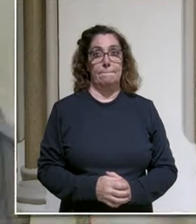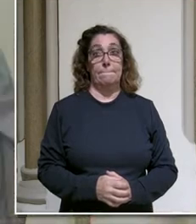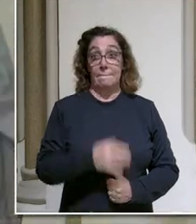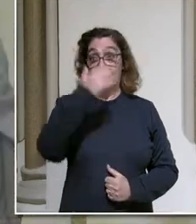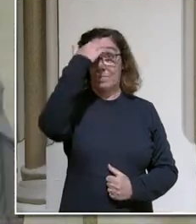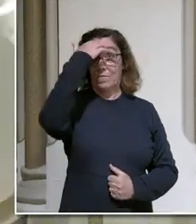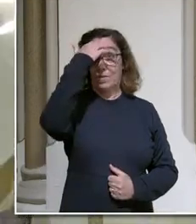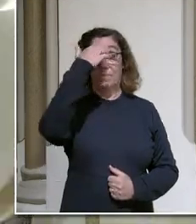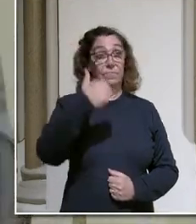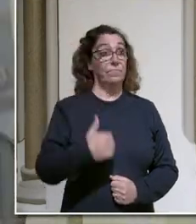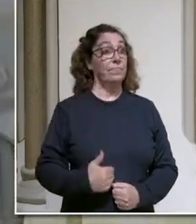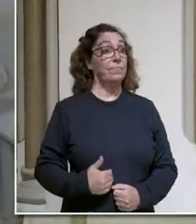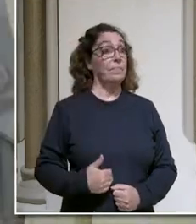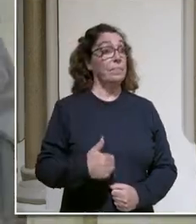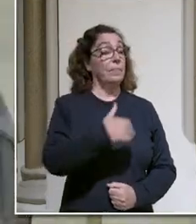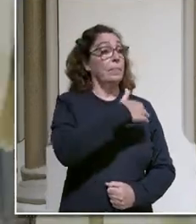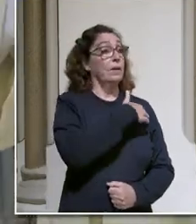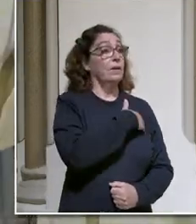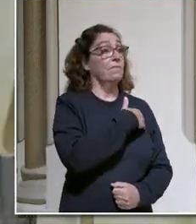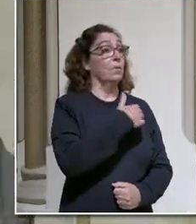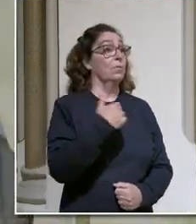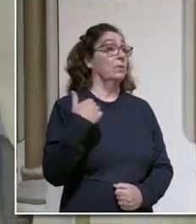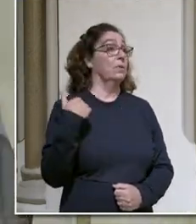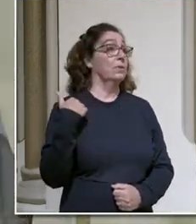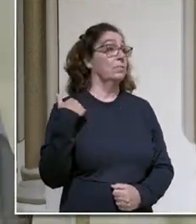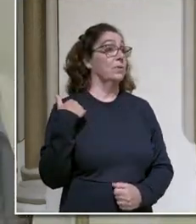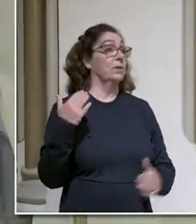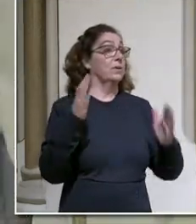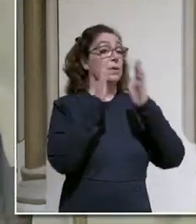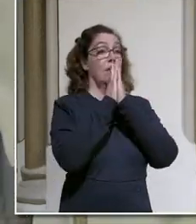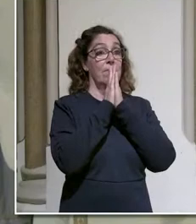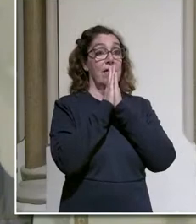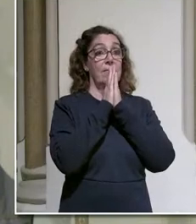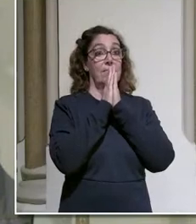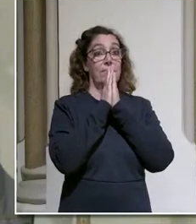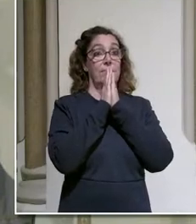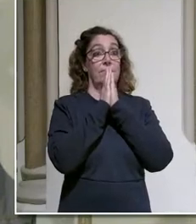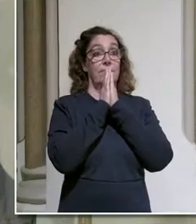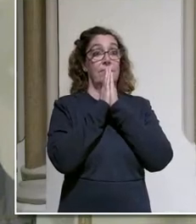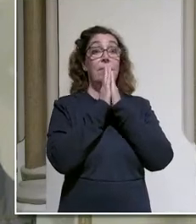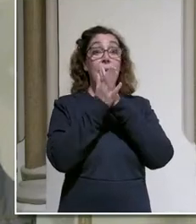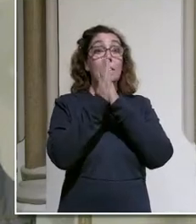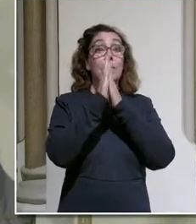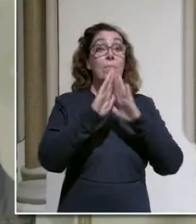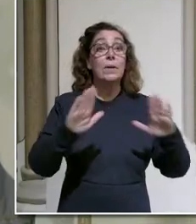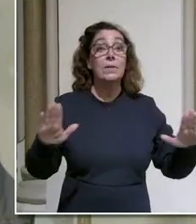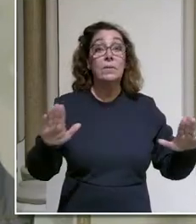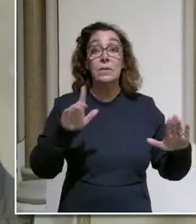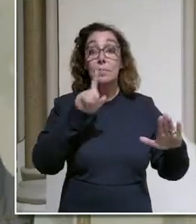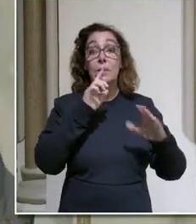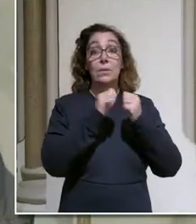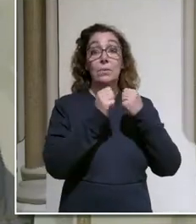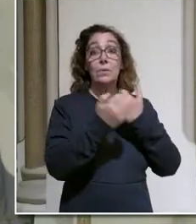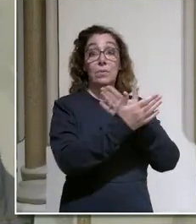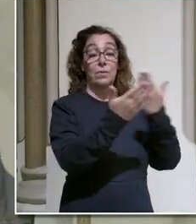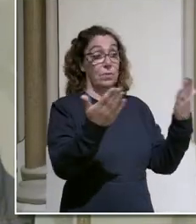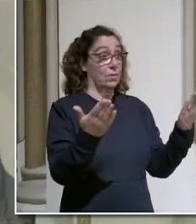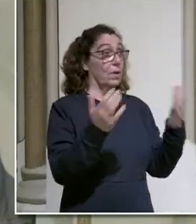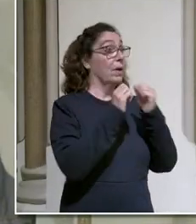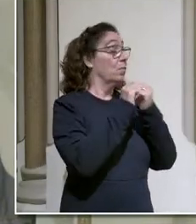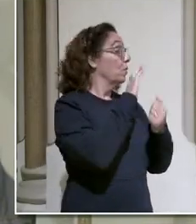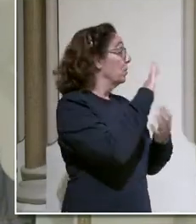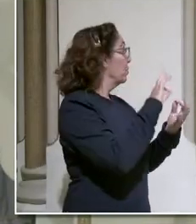In the name of the Father, and of the Son, and of the Holy Spirit. Amen. Peace be with you. And with